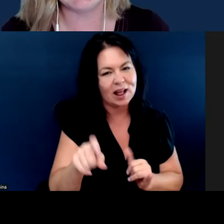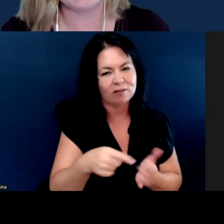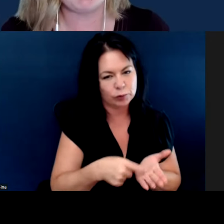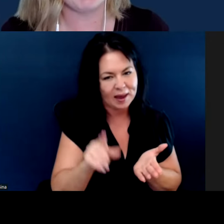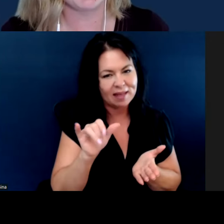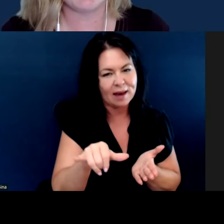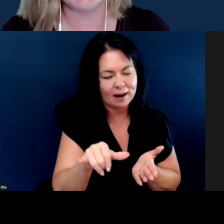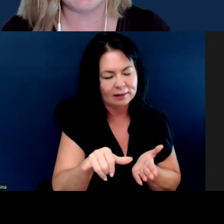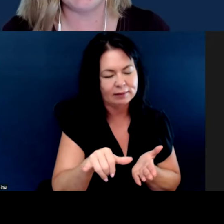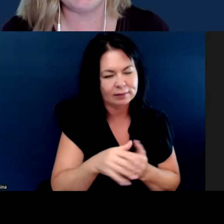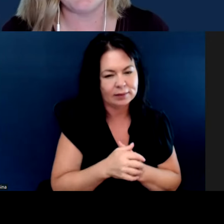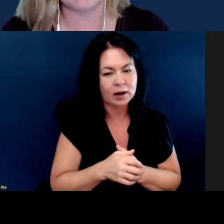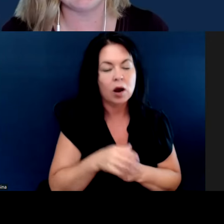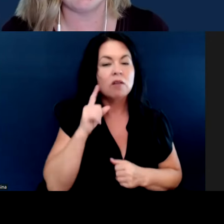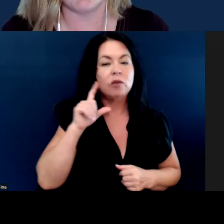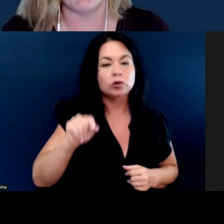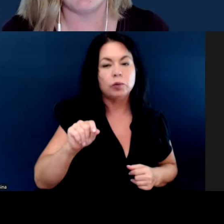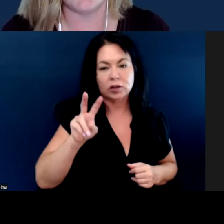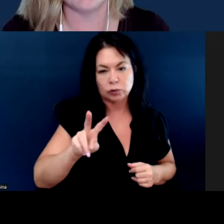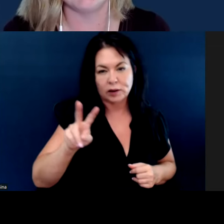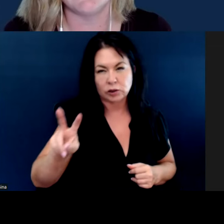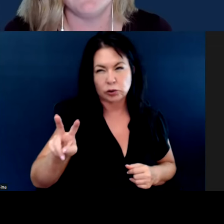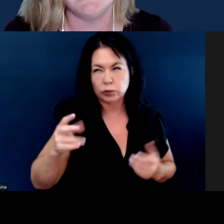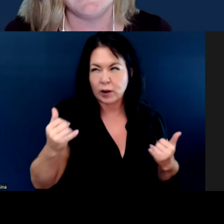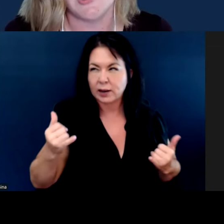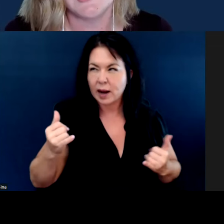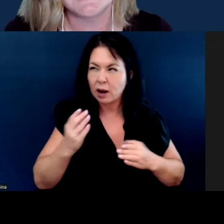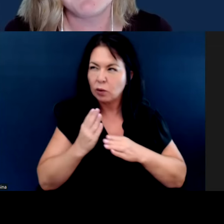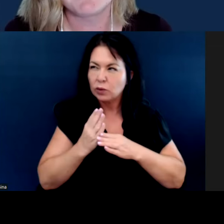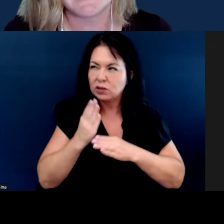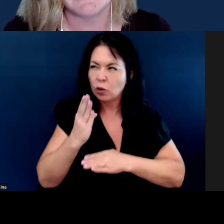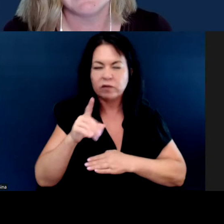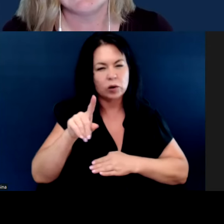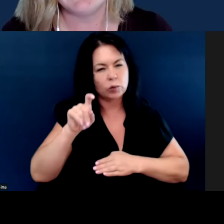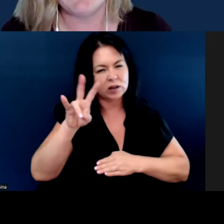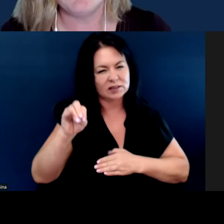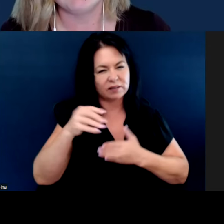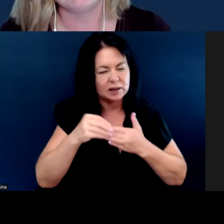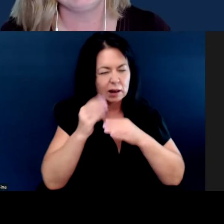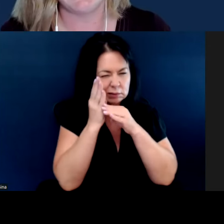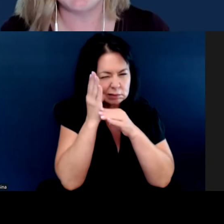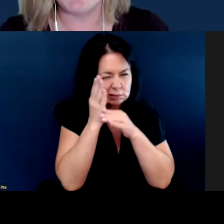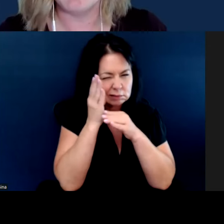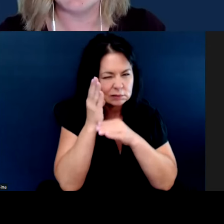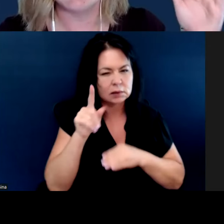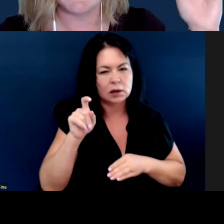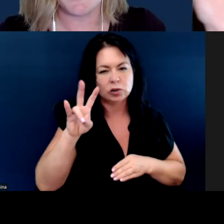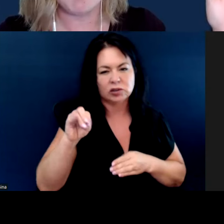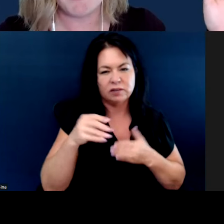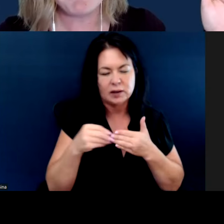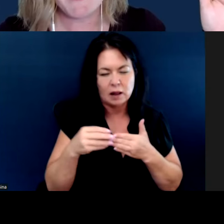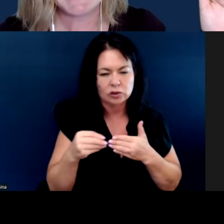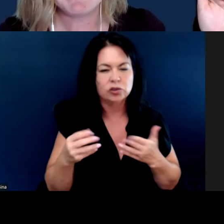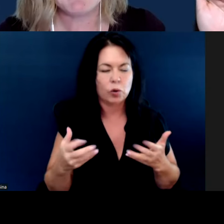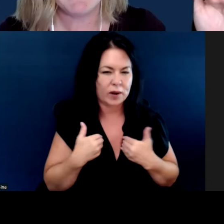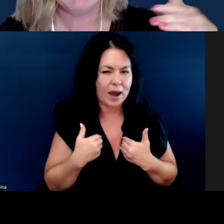just as a reminder for 2022, that's just over $170. So talked about, it's got an